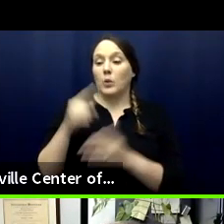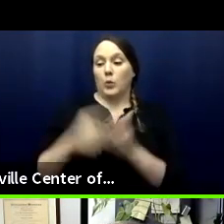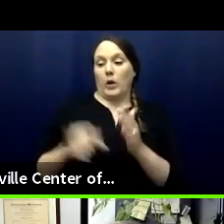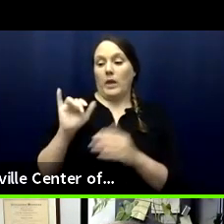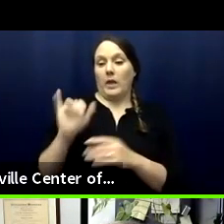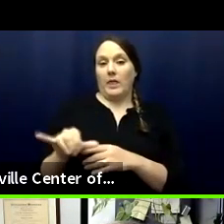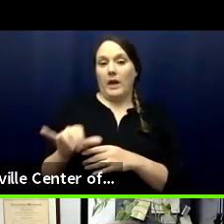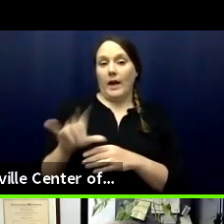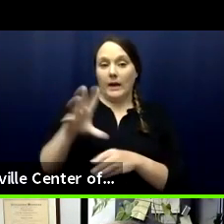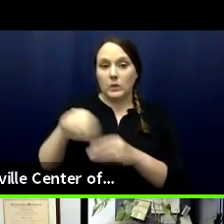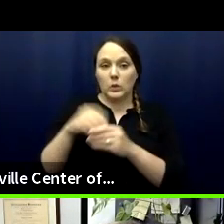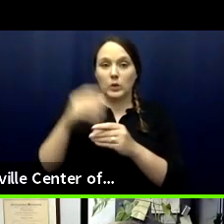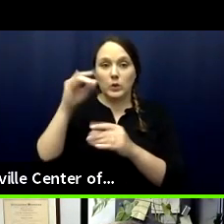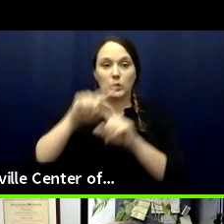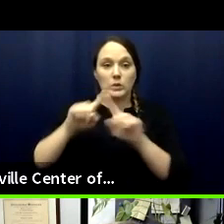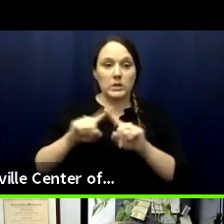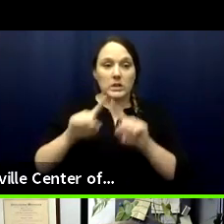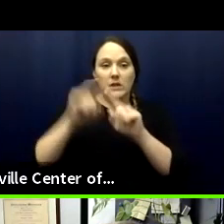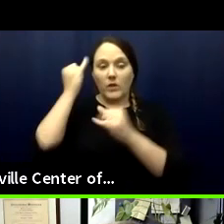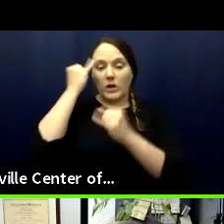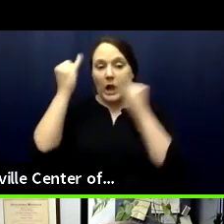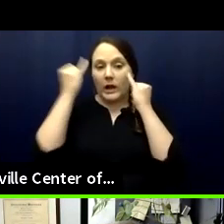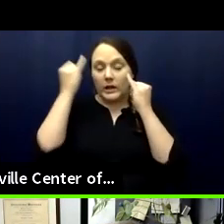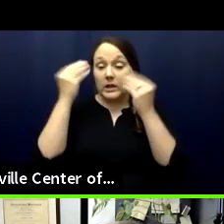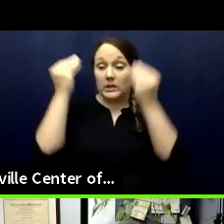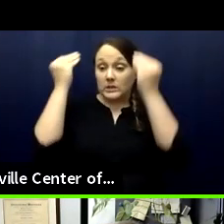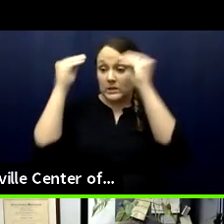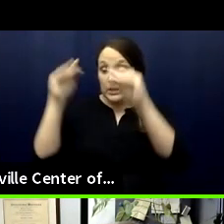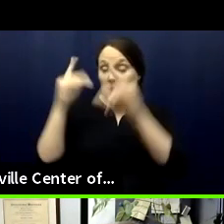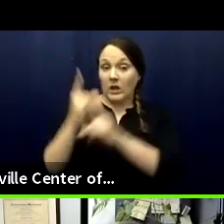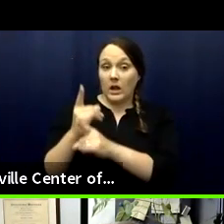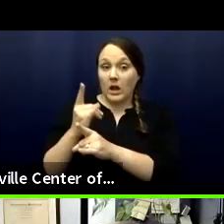different ideas, either the selling of alcoholic beverages